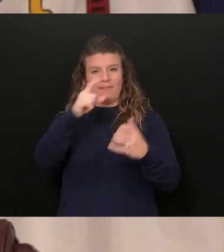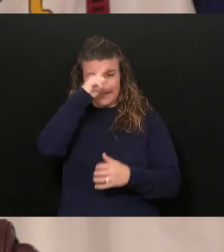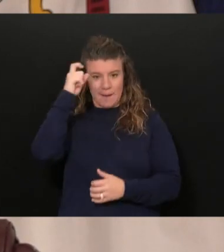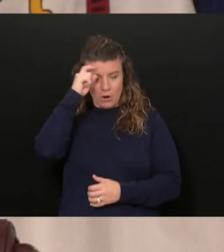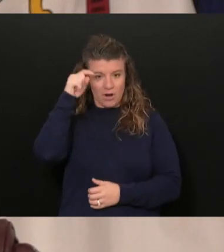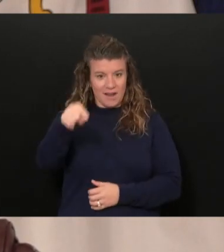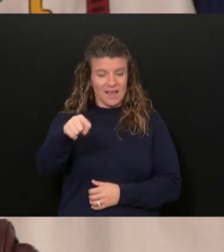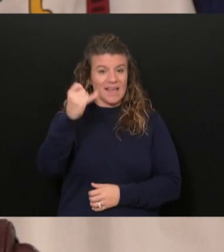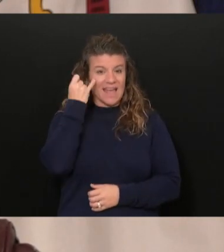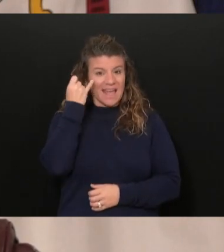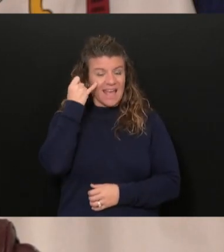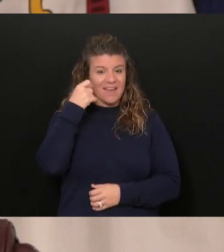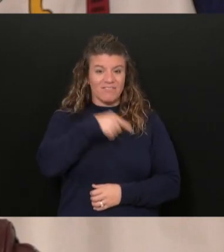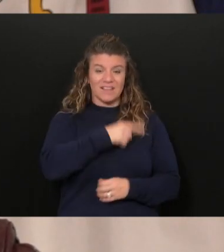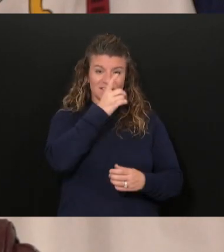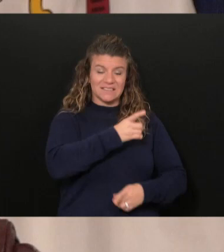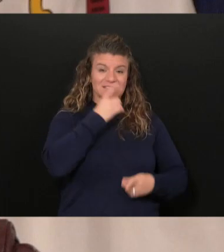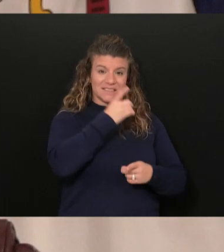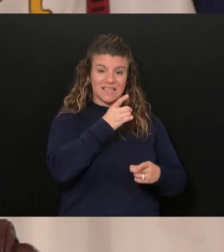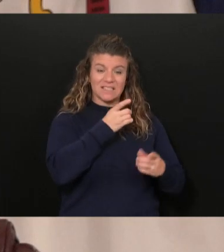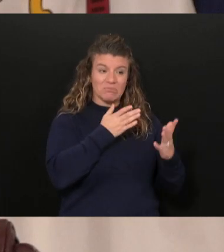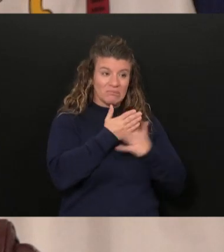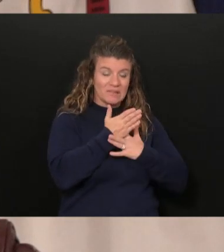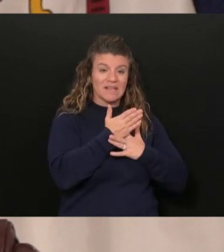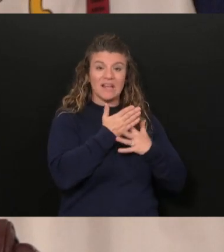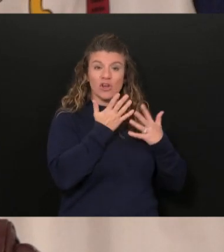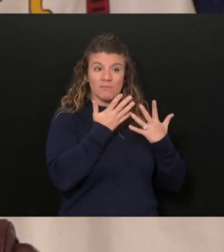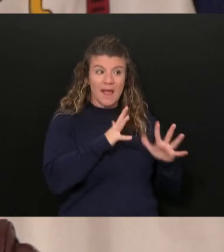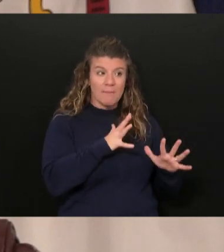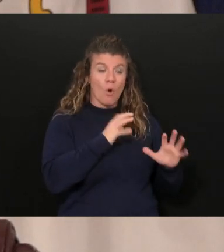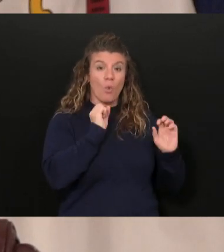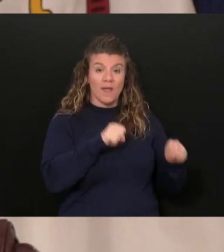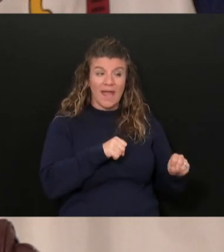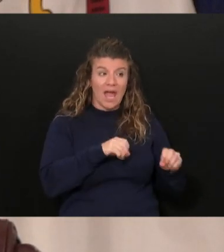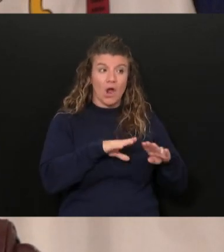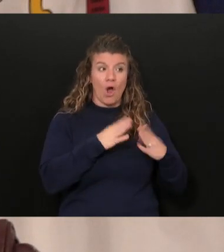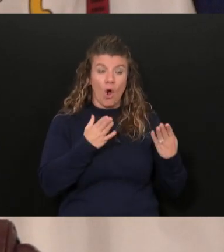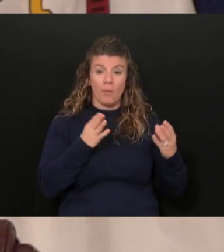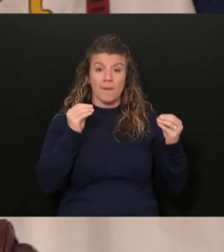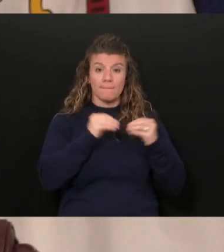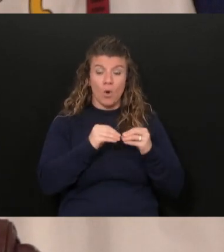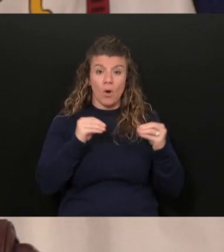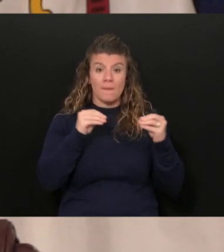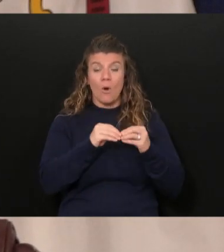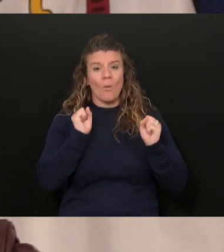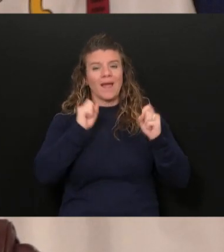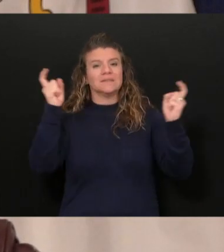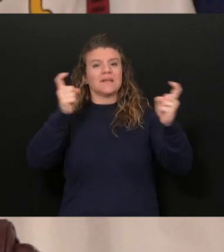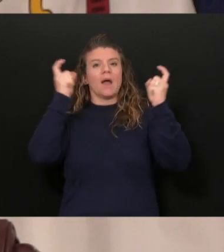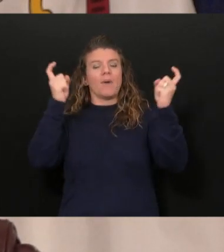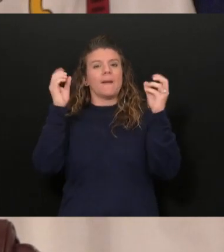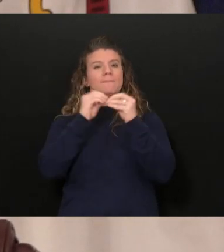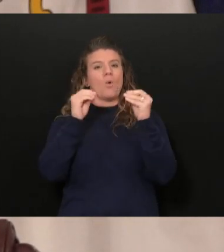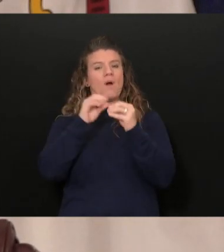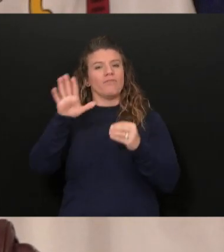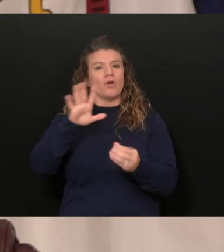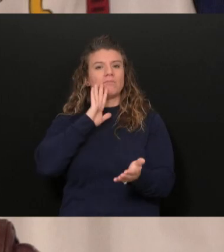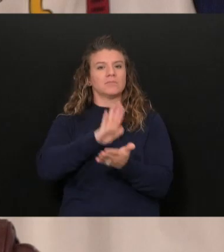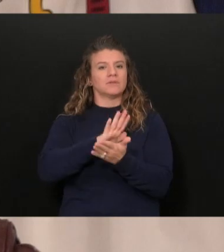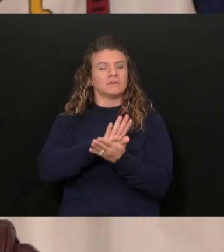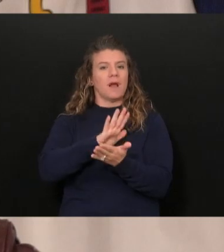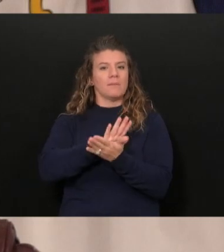this thing does pass and we are able to do more and more and be able to celebrate that, you know, an accomplishment